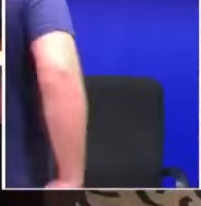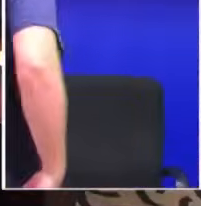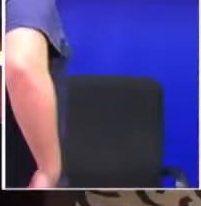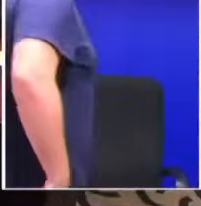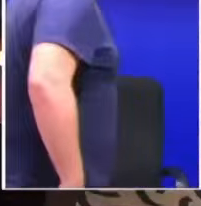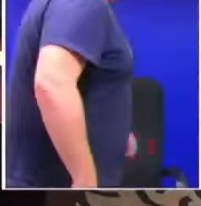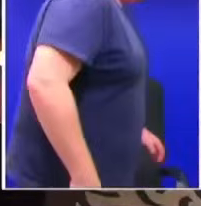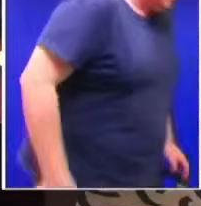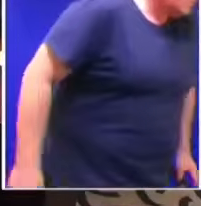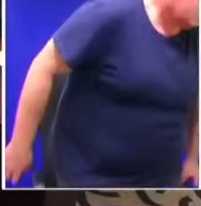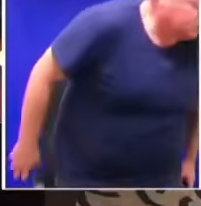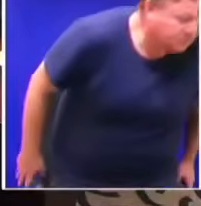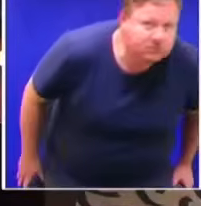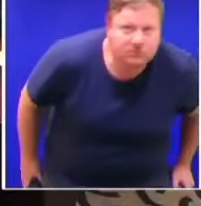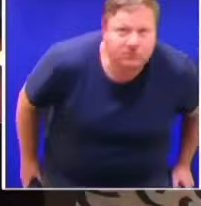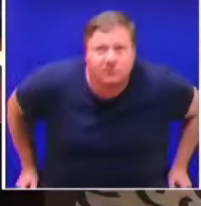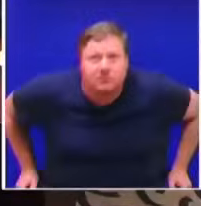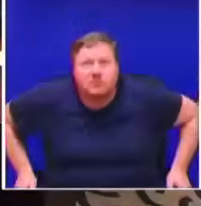question?